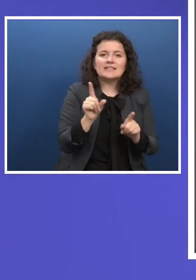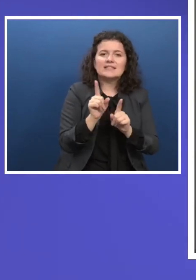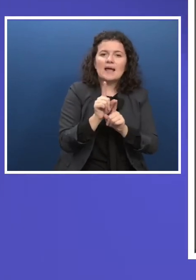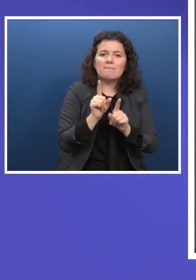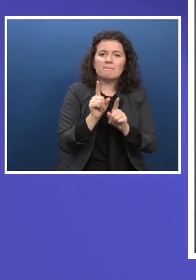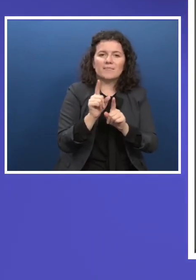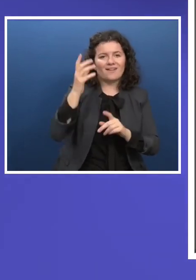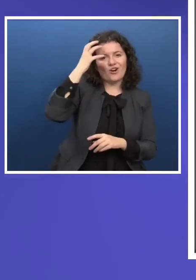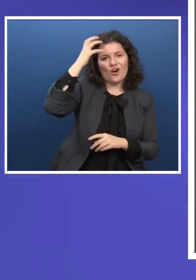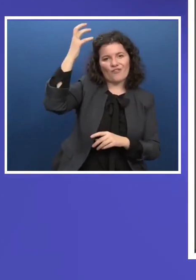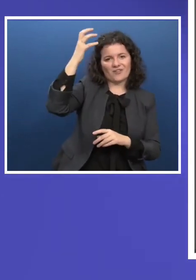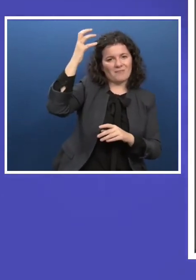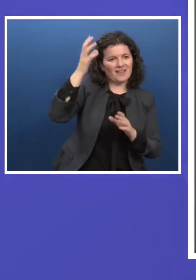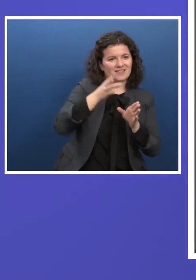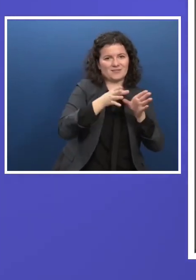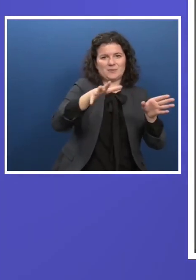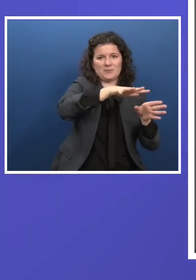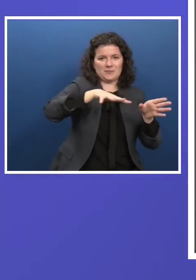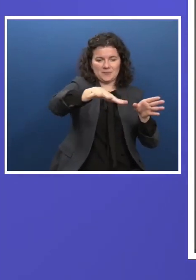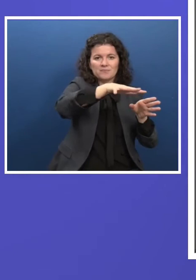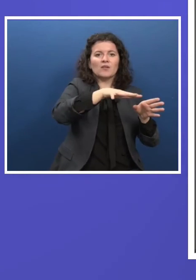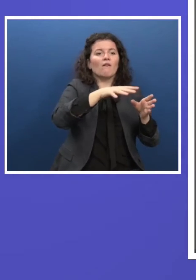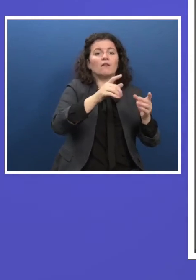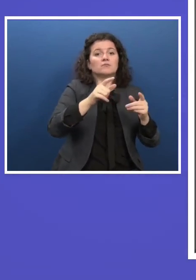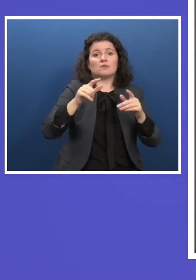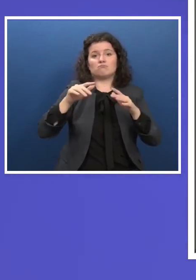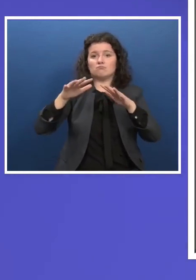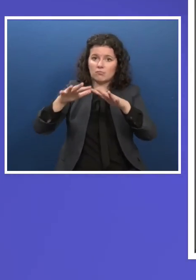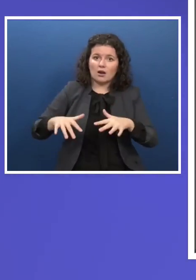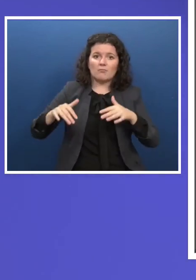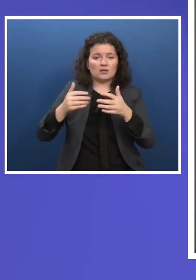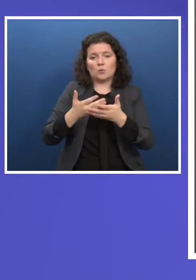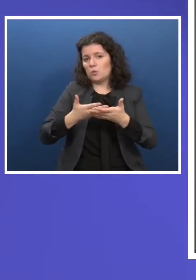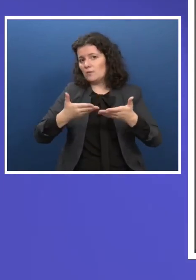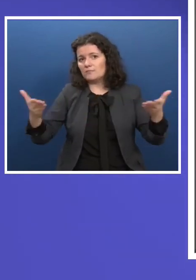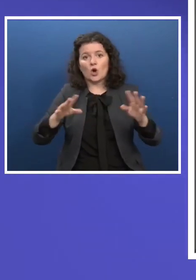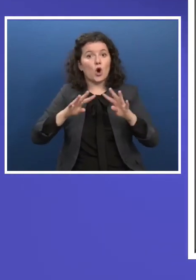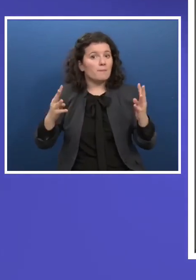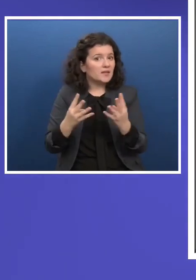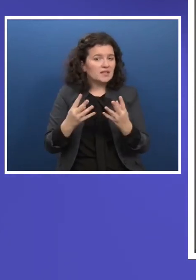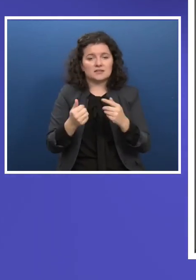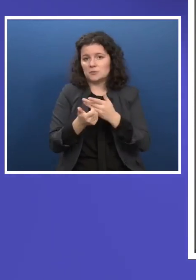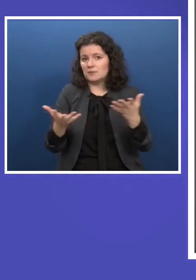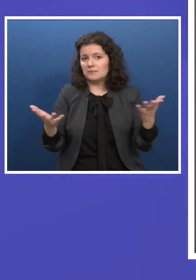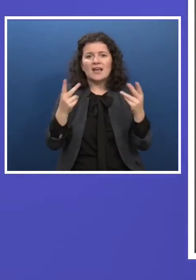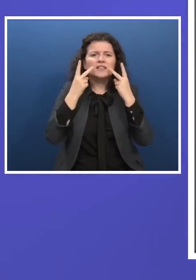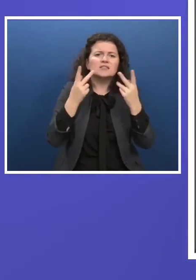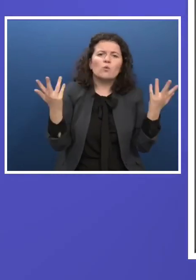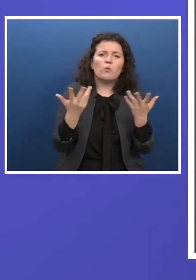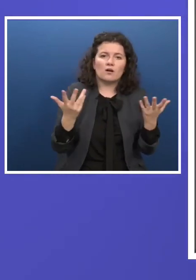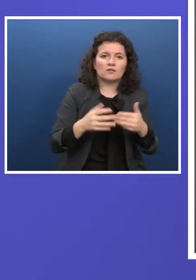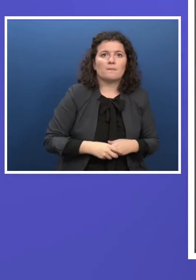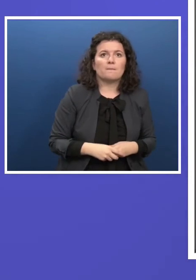and governmental bodies then and advisory boards and committees, that when we really take